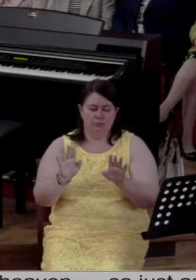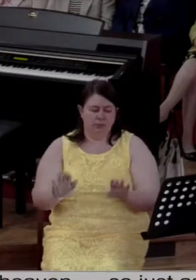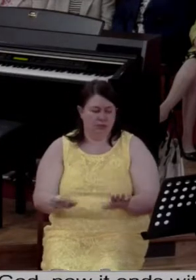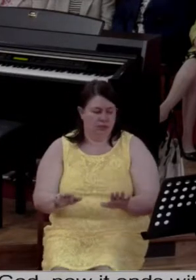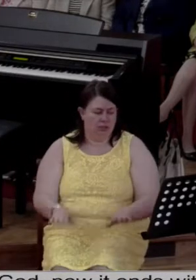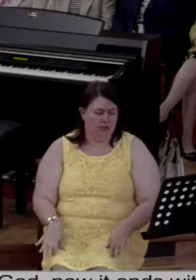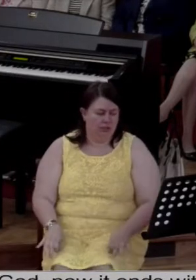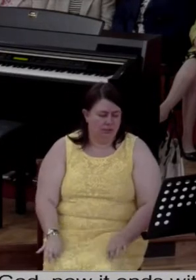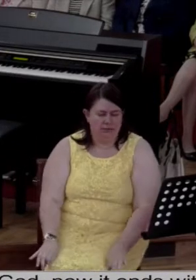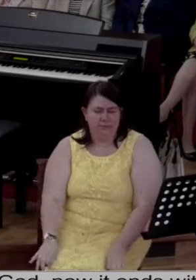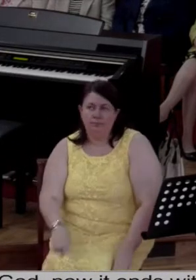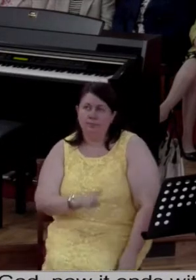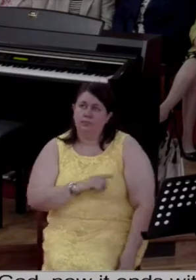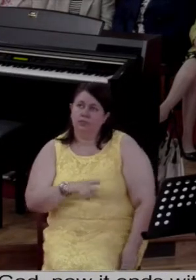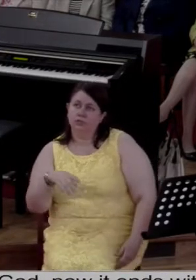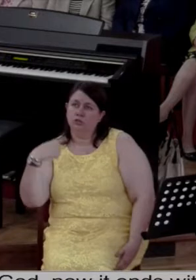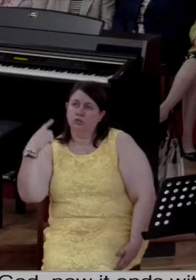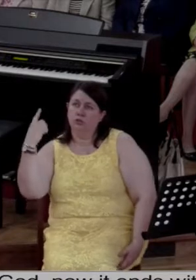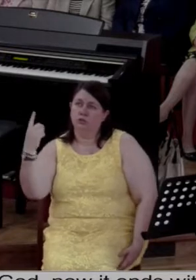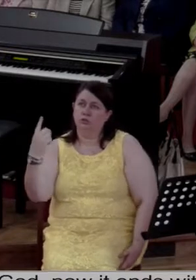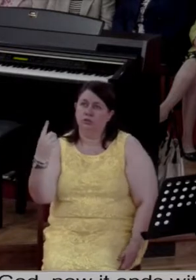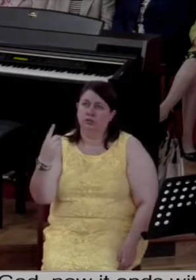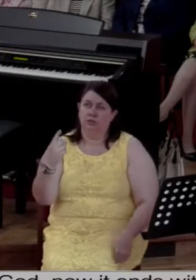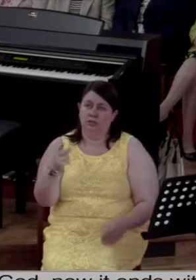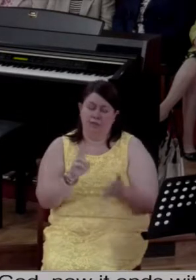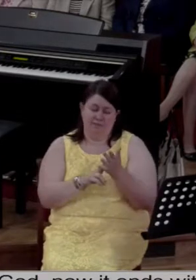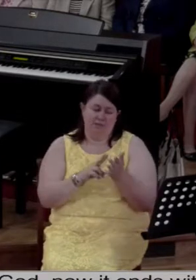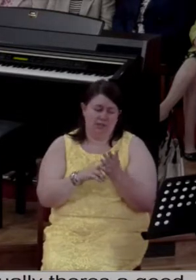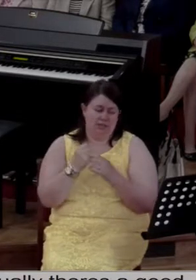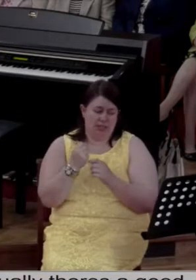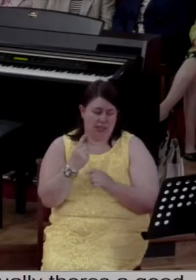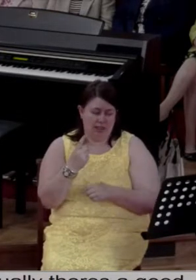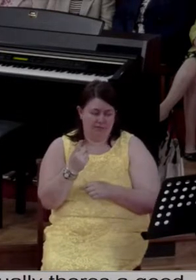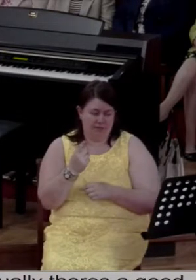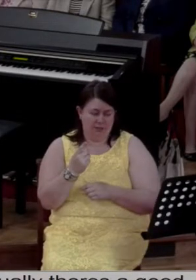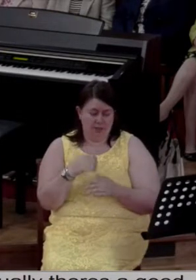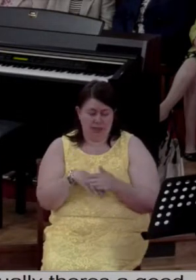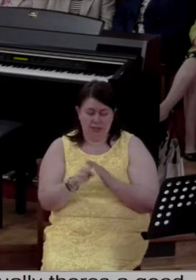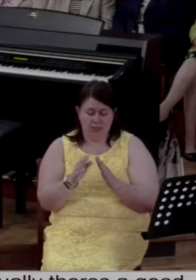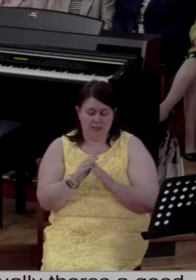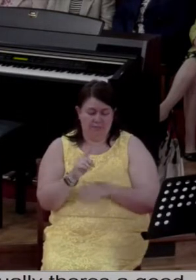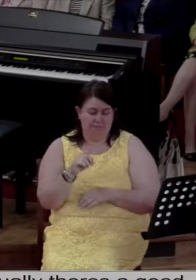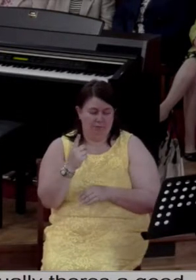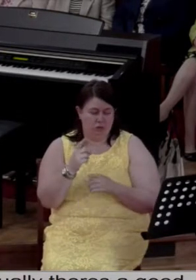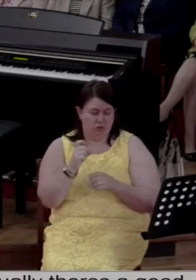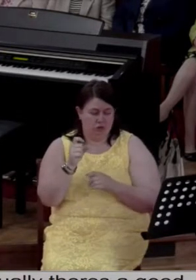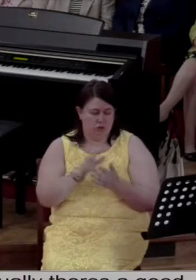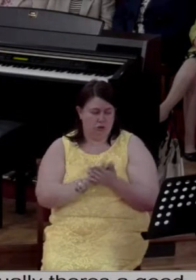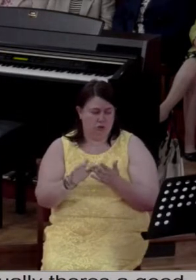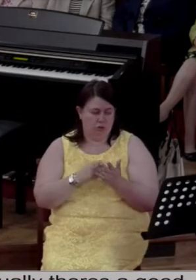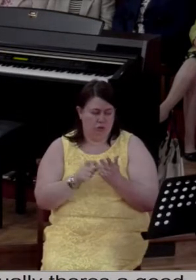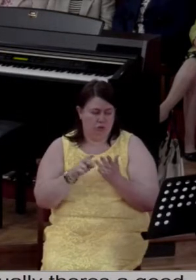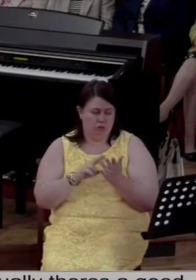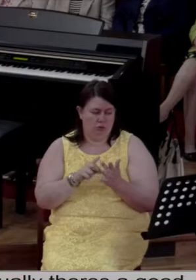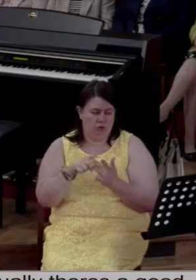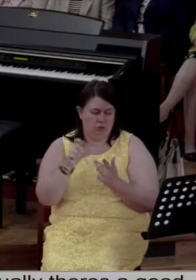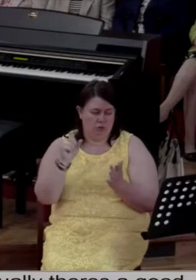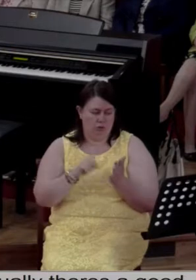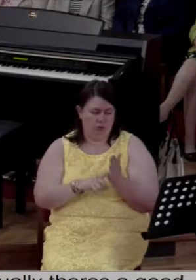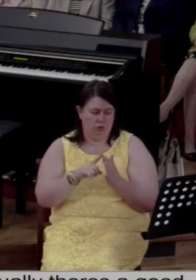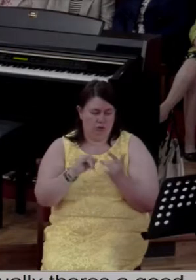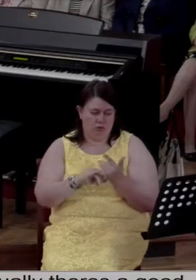yours. That verse 11 from chapter 29 of 1 Chronicles gives us encouragement to